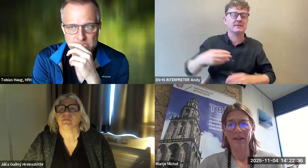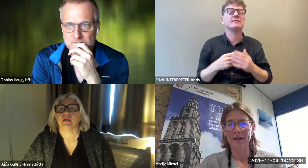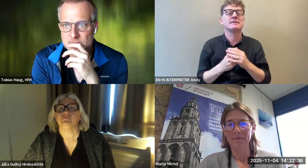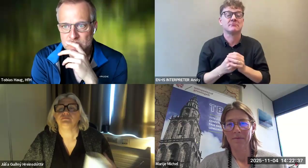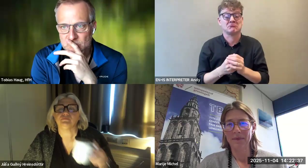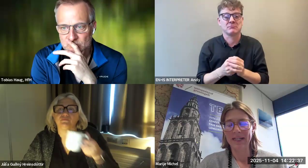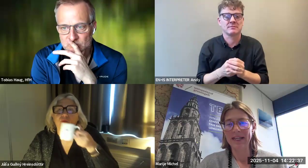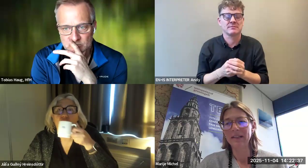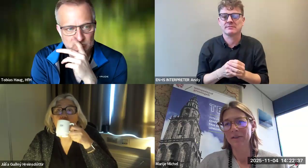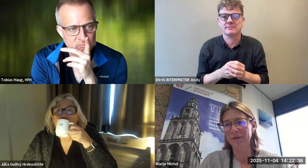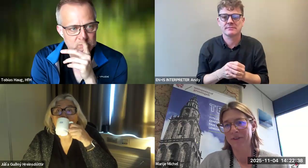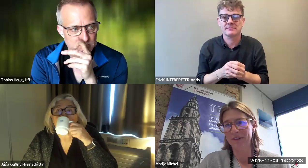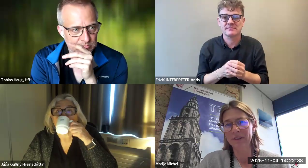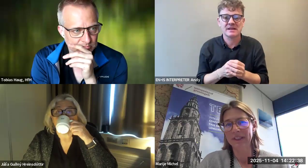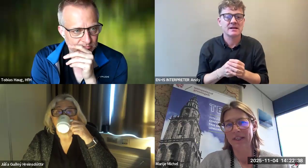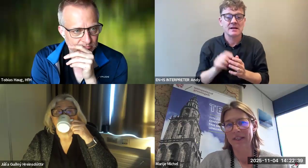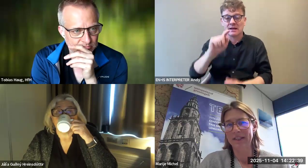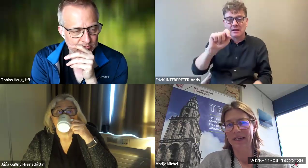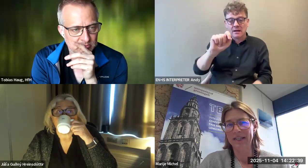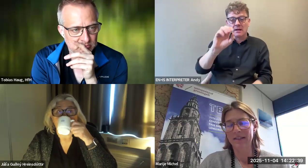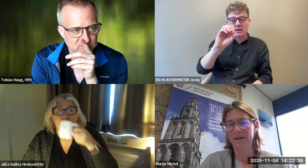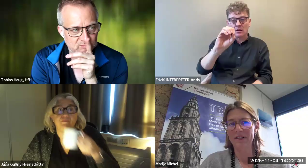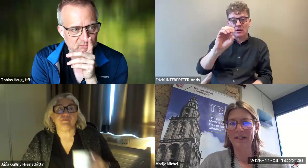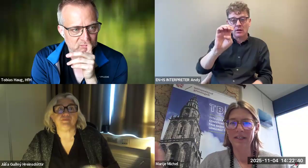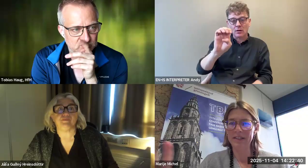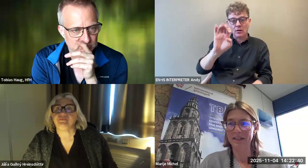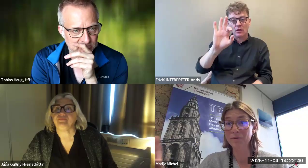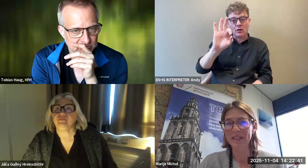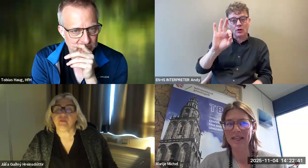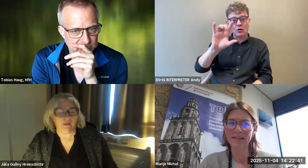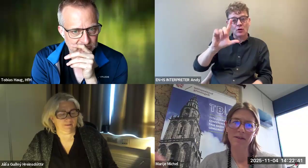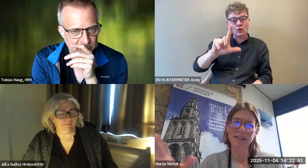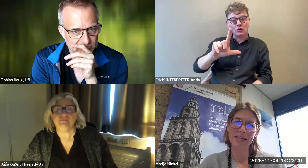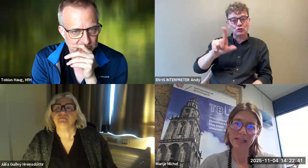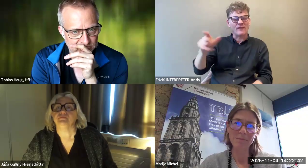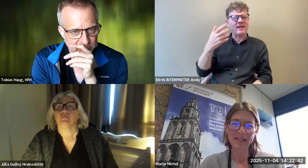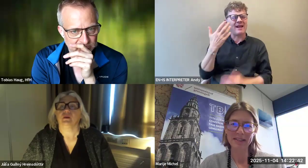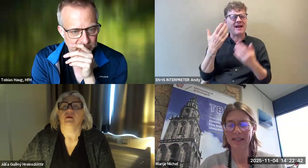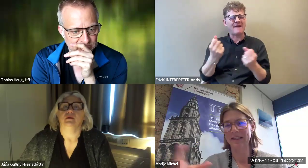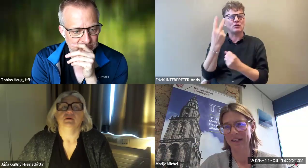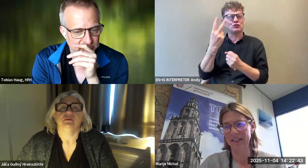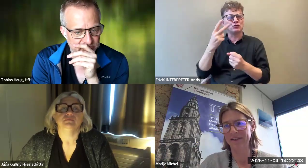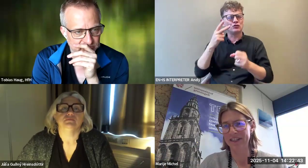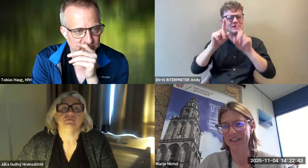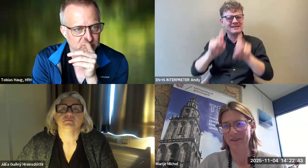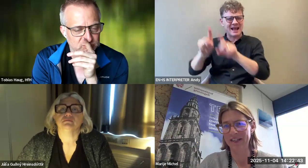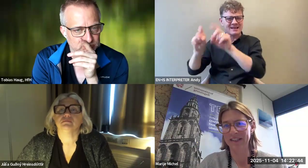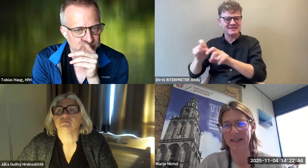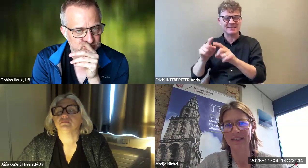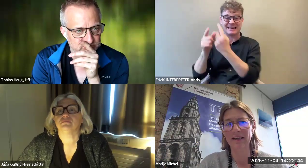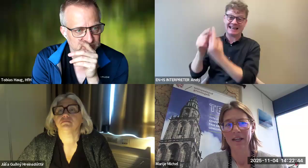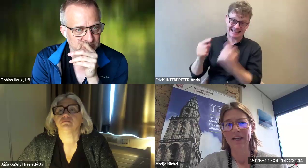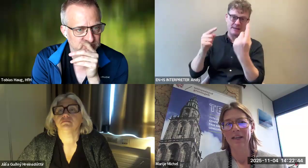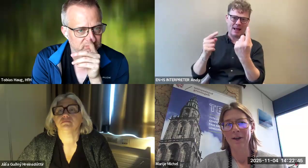Now, in TOEFL, there are two tests. So there's the independent task and an